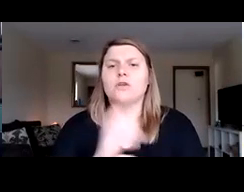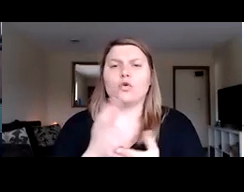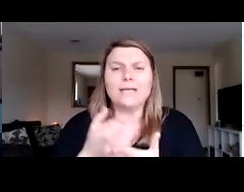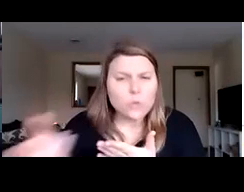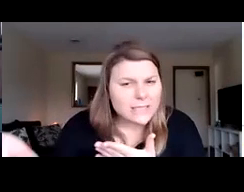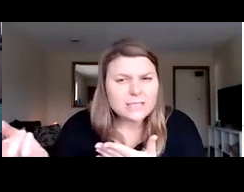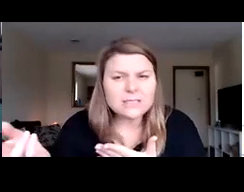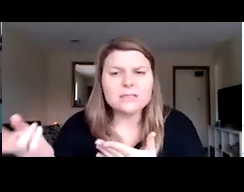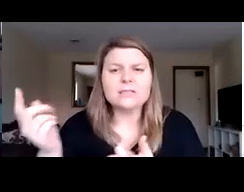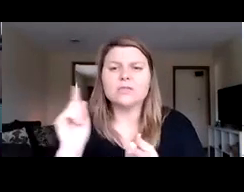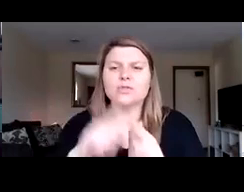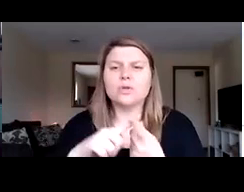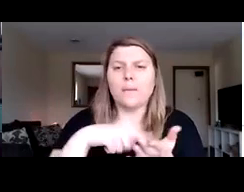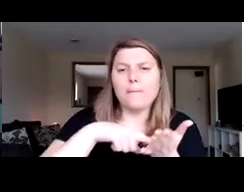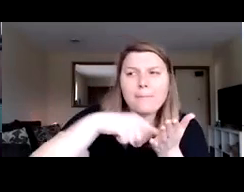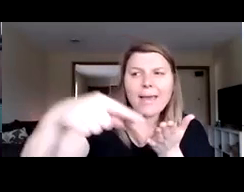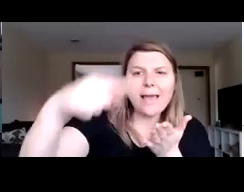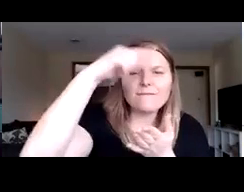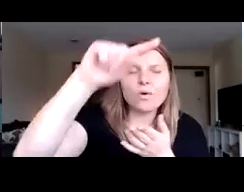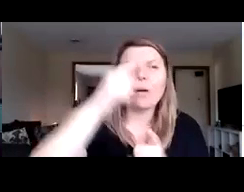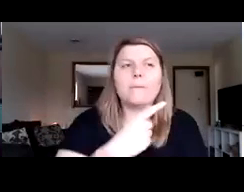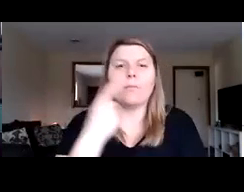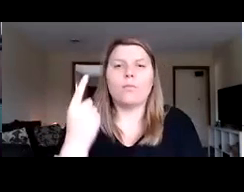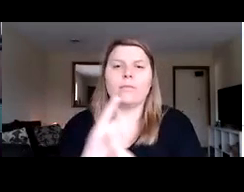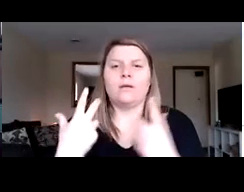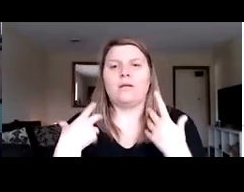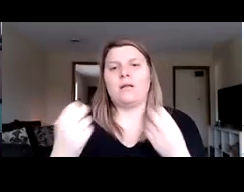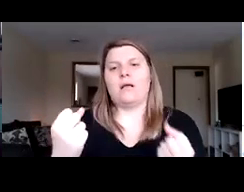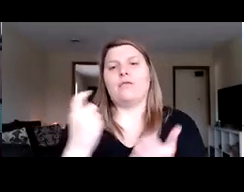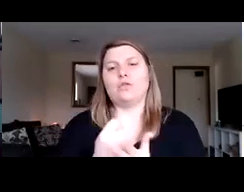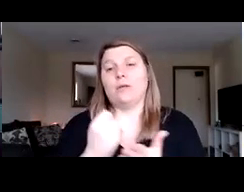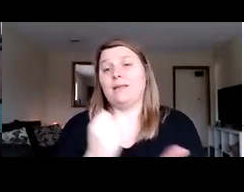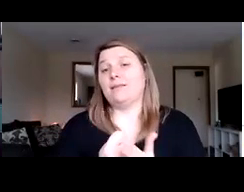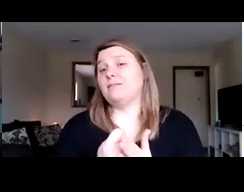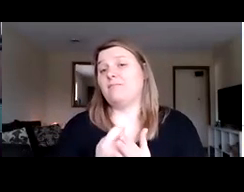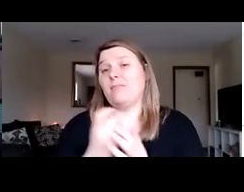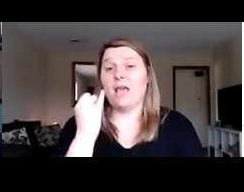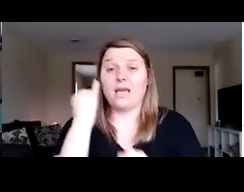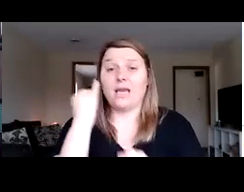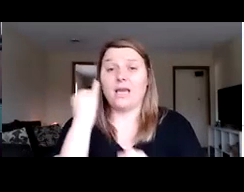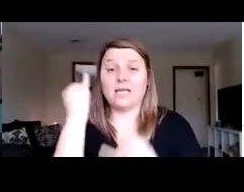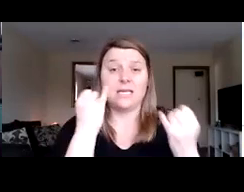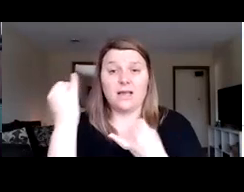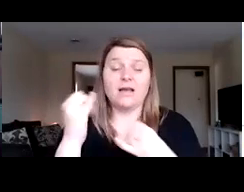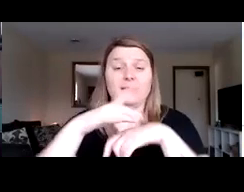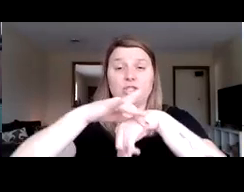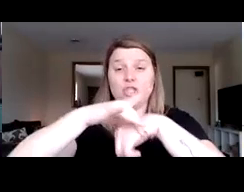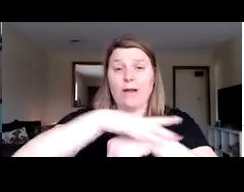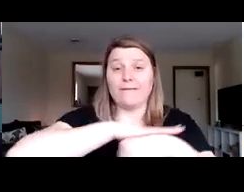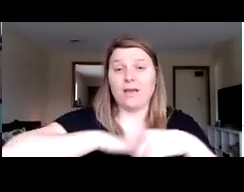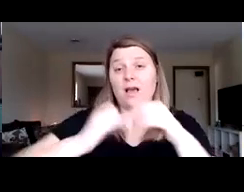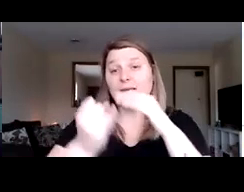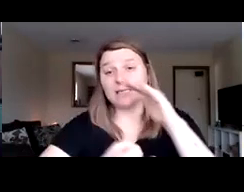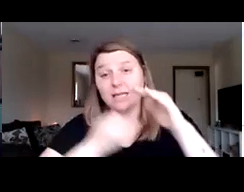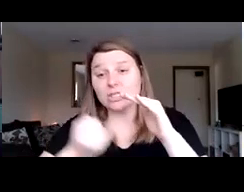resources to pay for appropriate health treatments, even the idea of like geographic isolation,